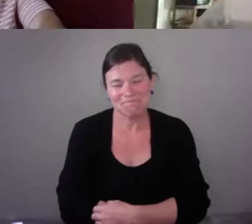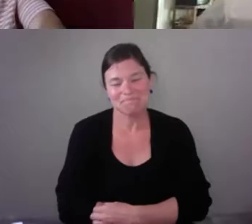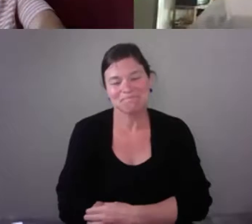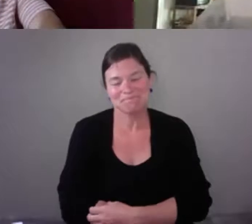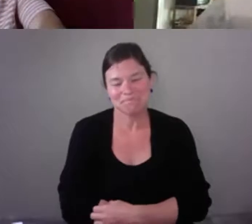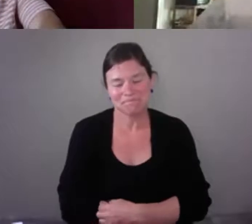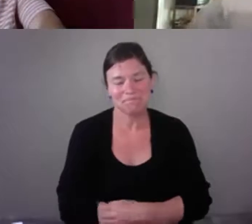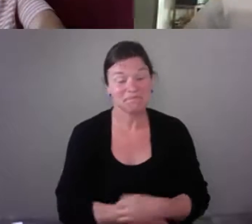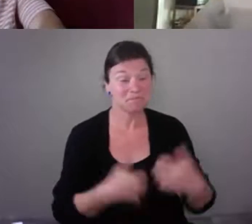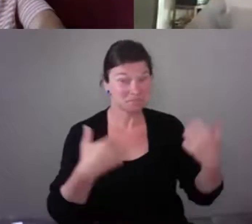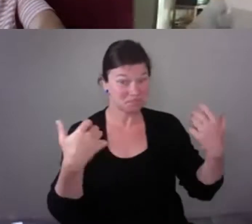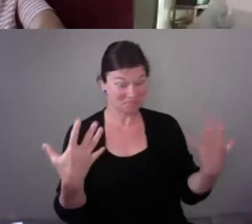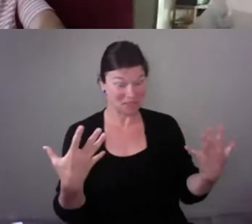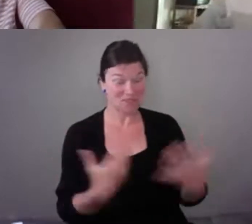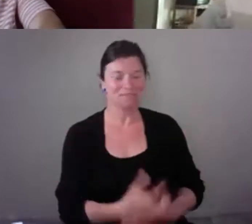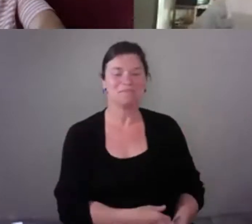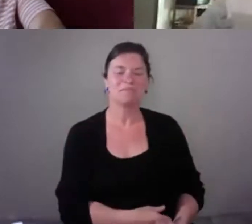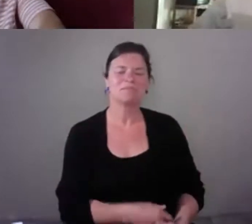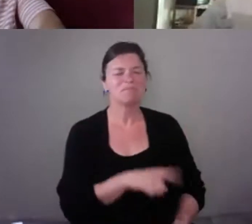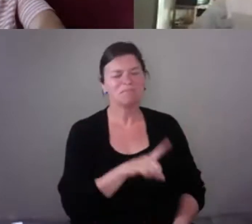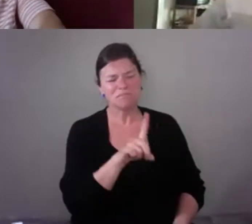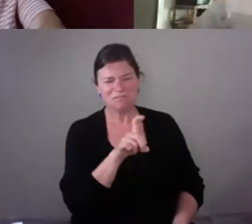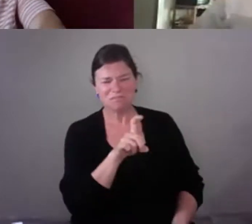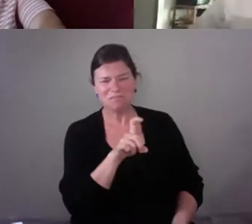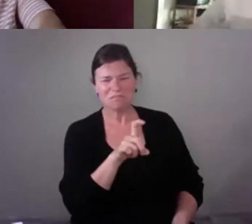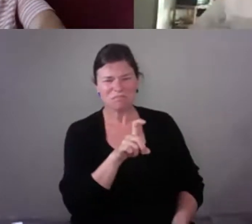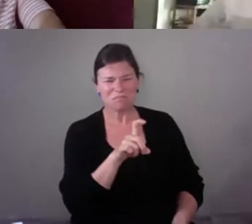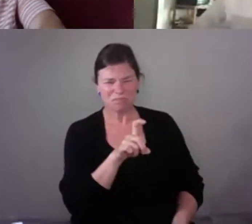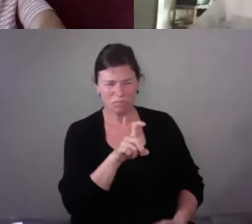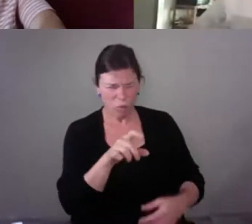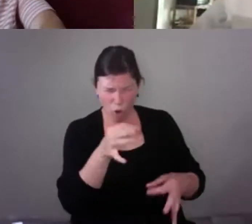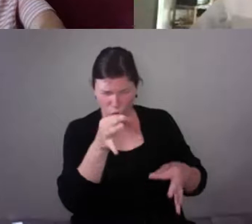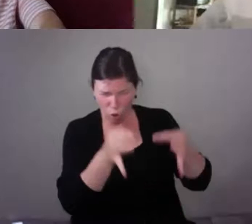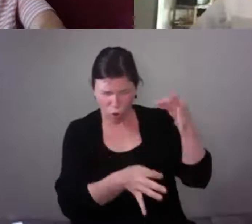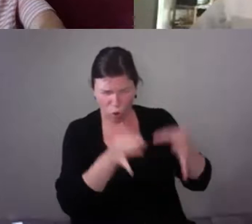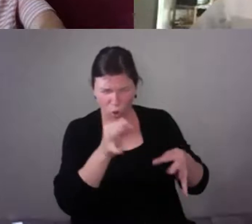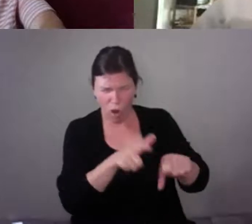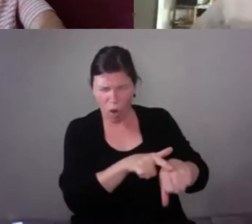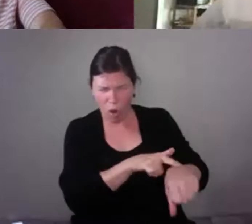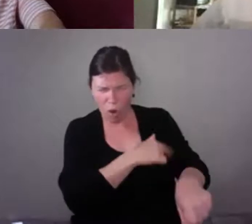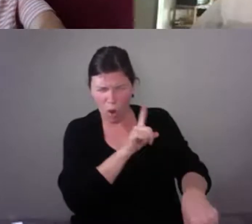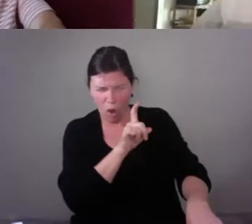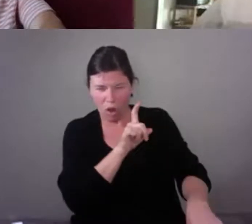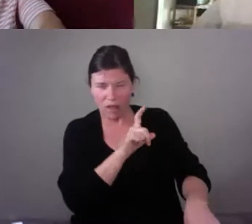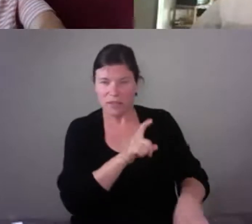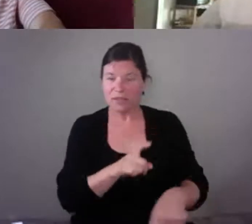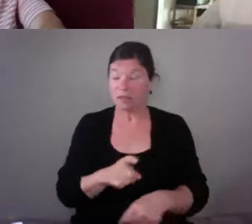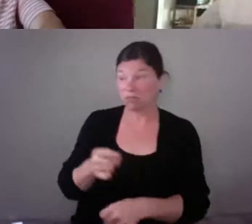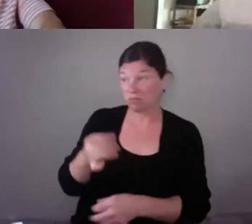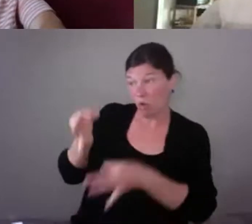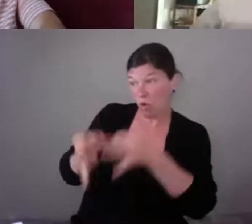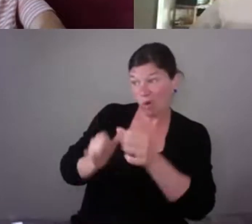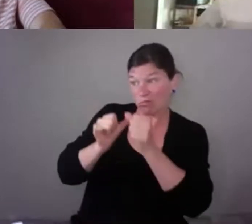so, like, how long did you have to go to court for then? It was for